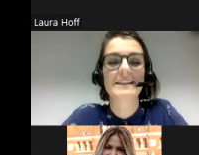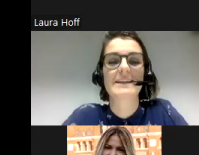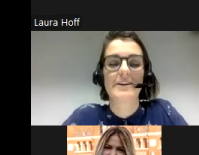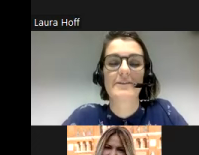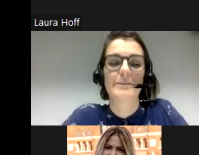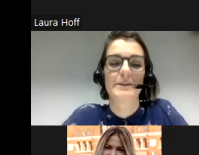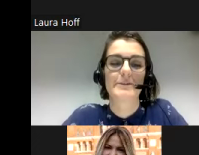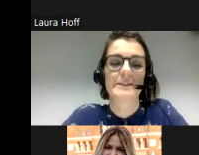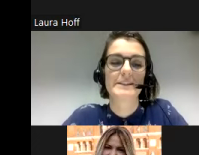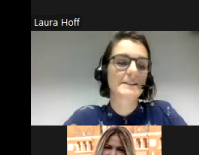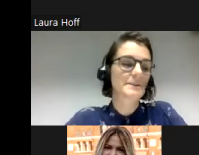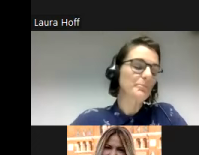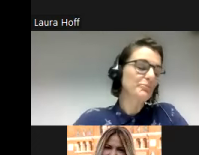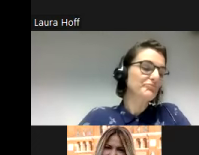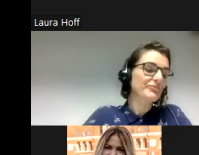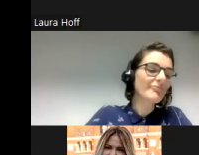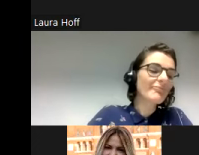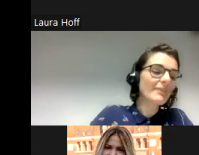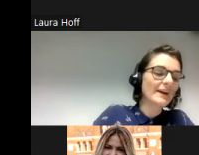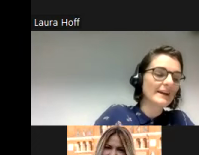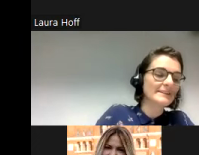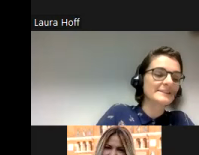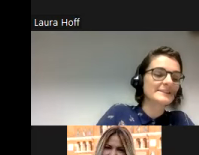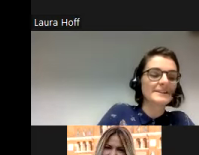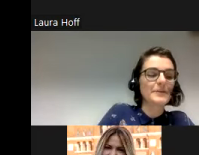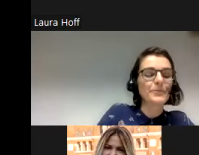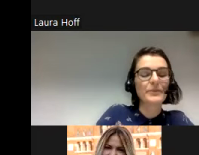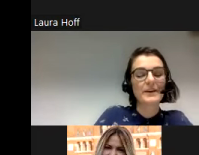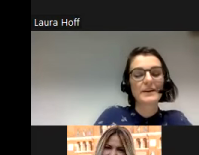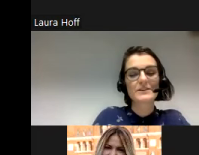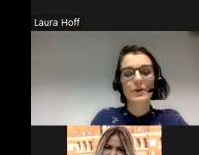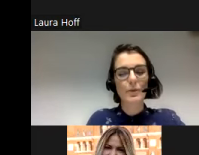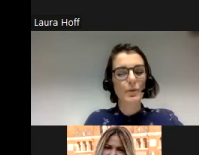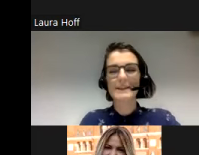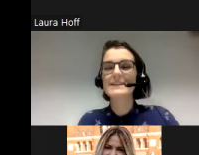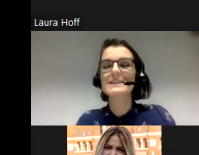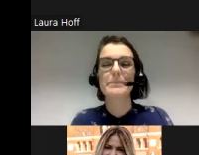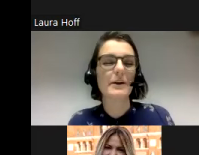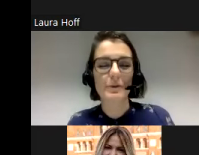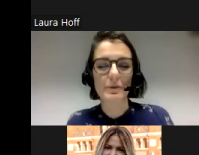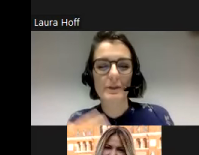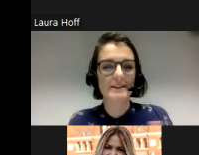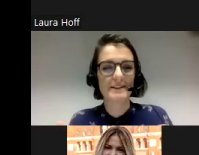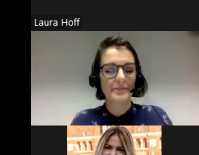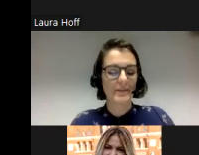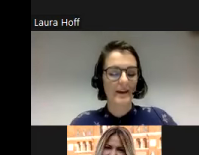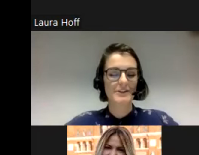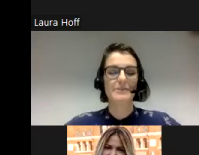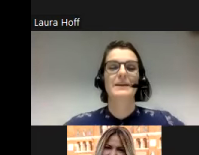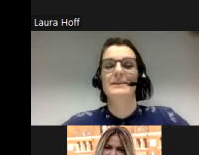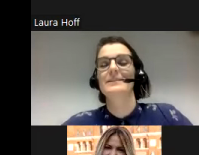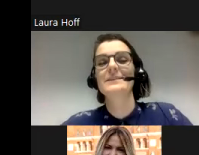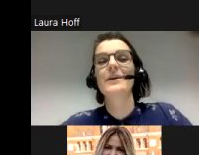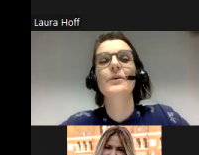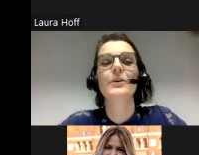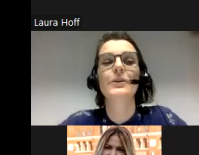needs of the minorities. And so what is it about? What is it actually